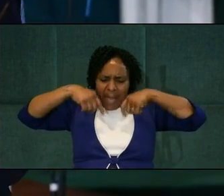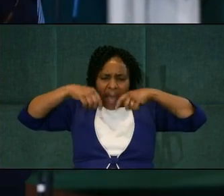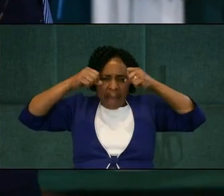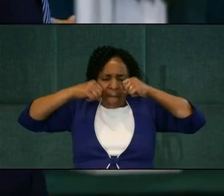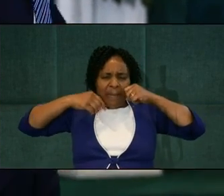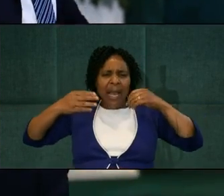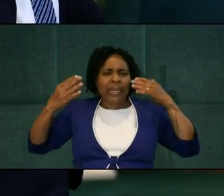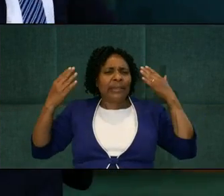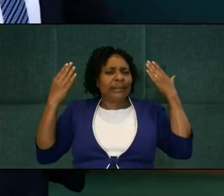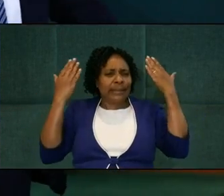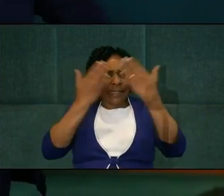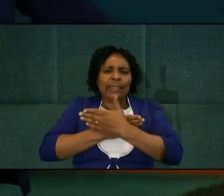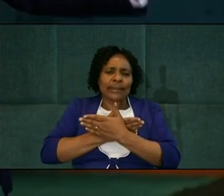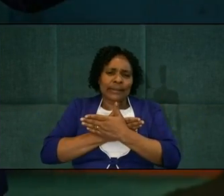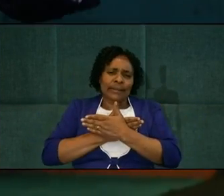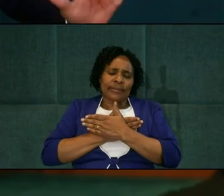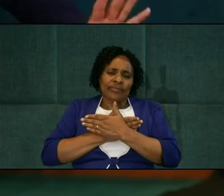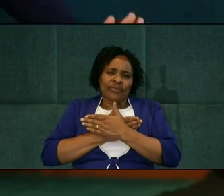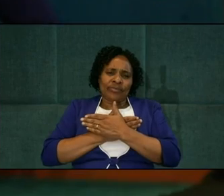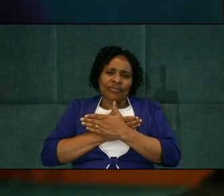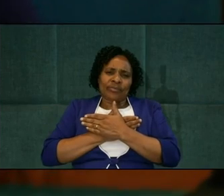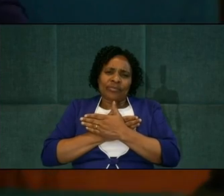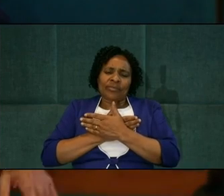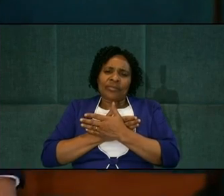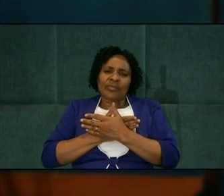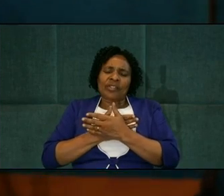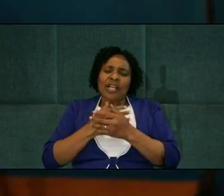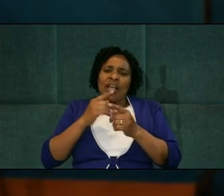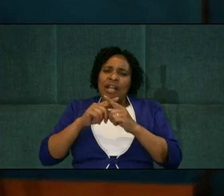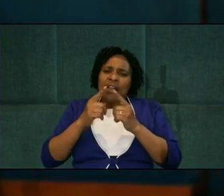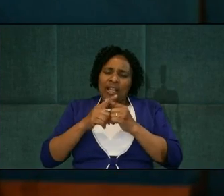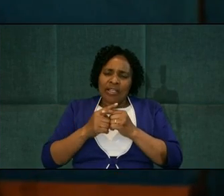night. They bawled.